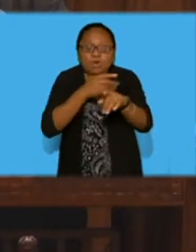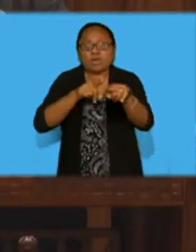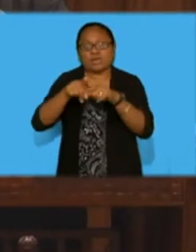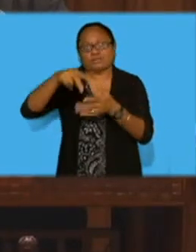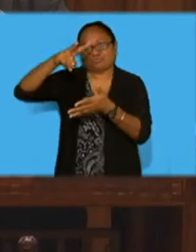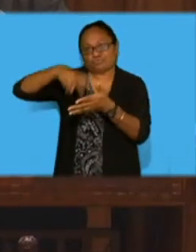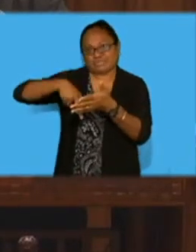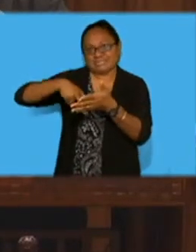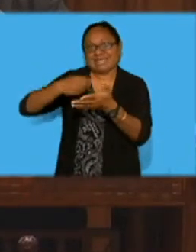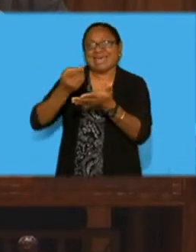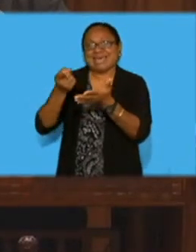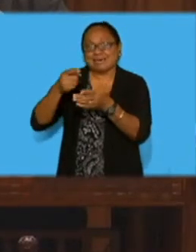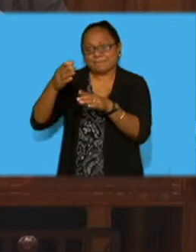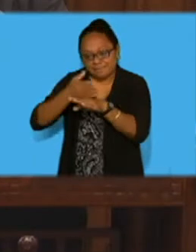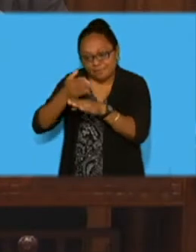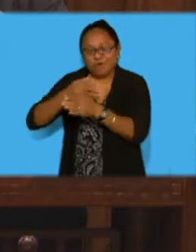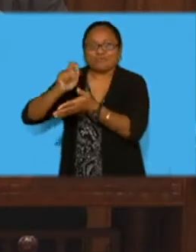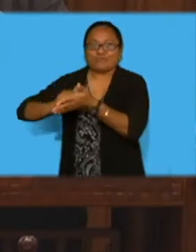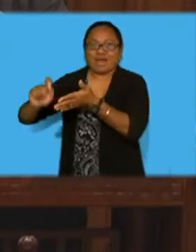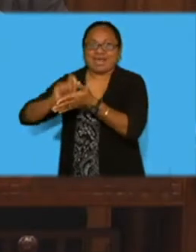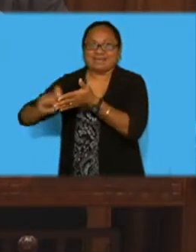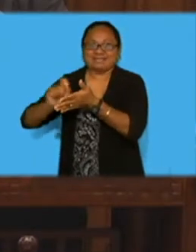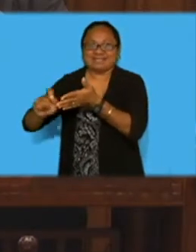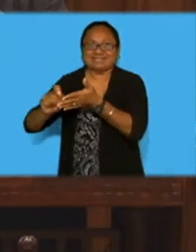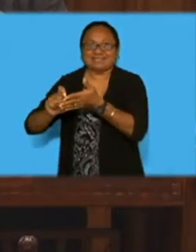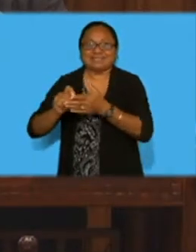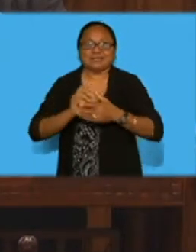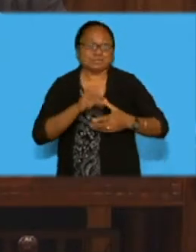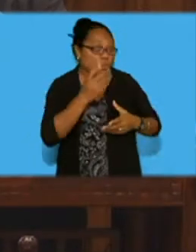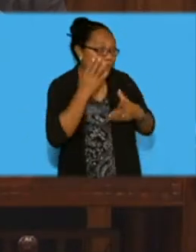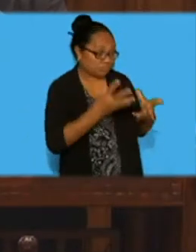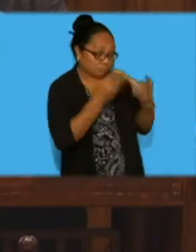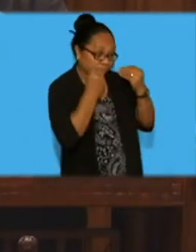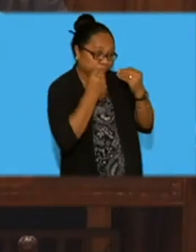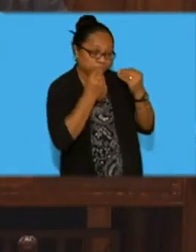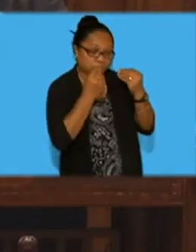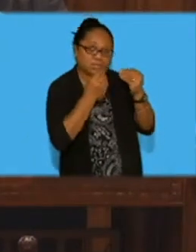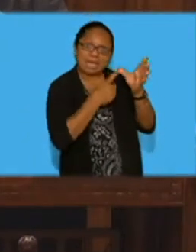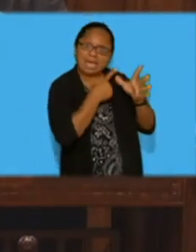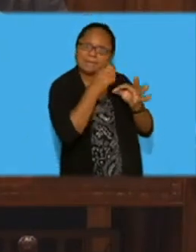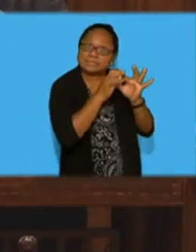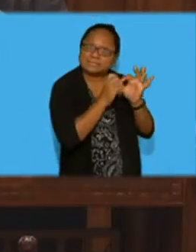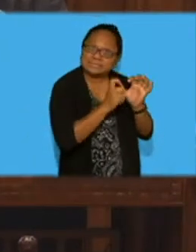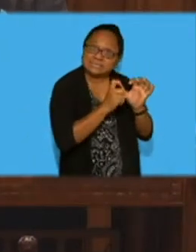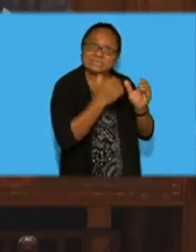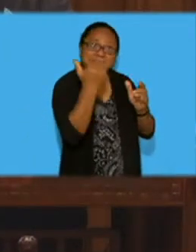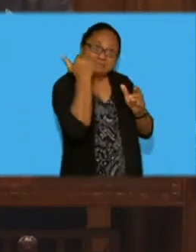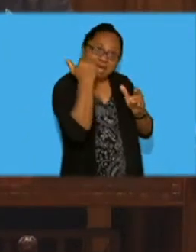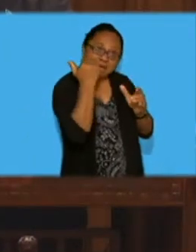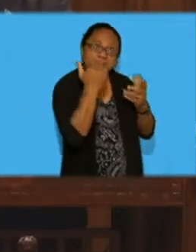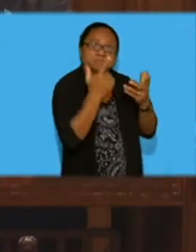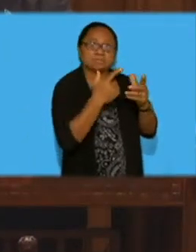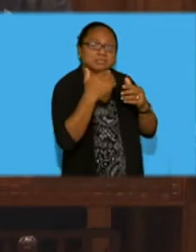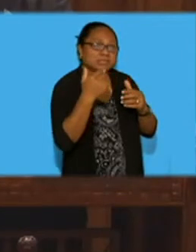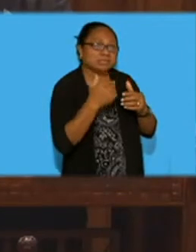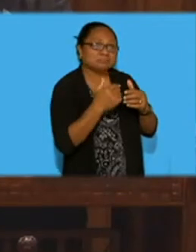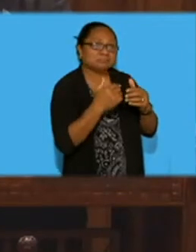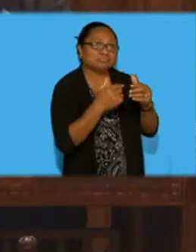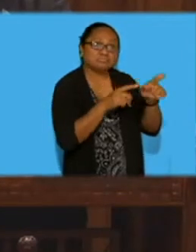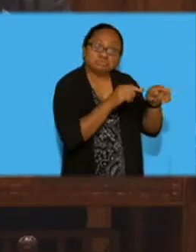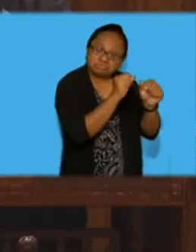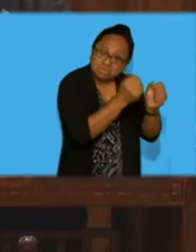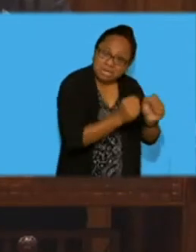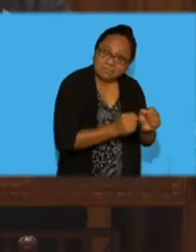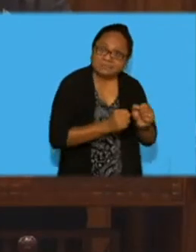device will lead to these children being able to read materials, whether it is lecture novels, whether it is reading storybooks,